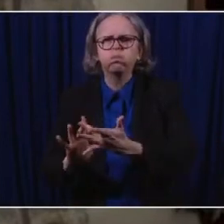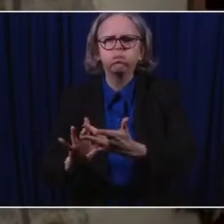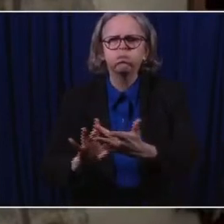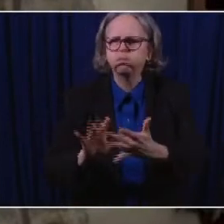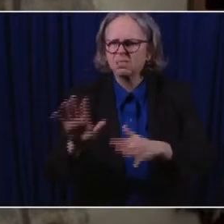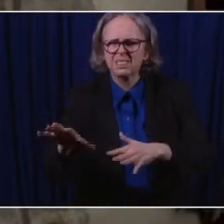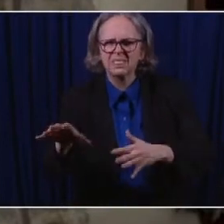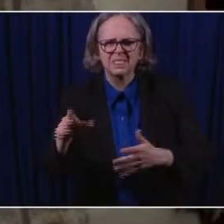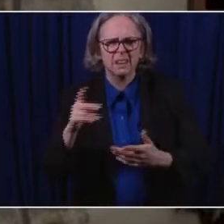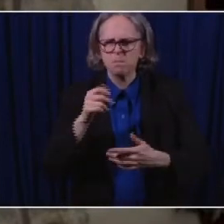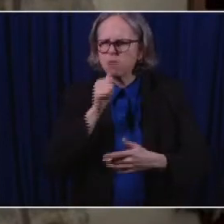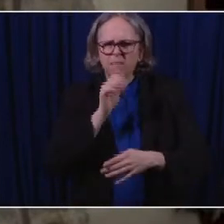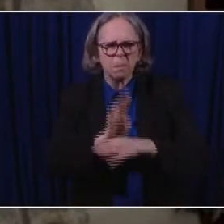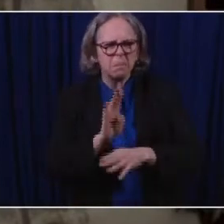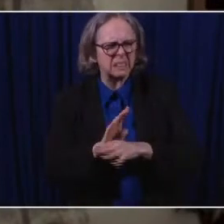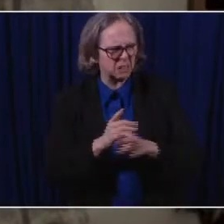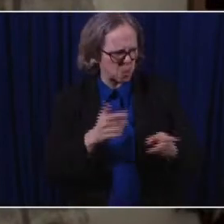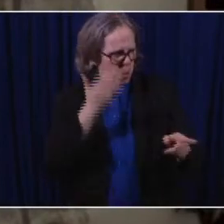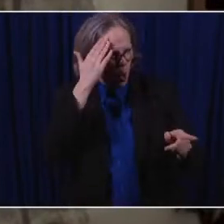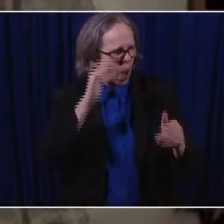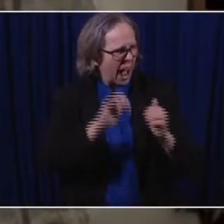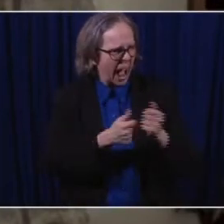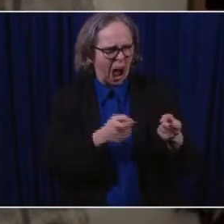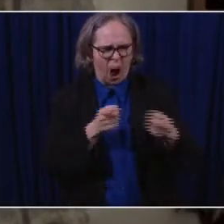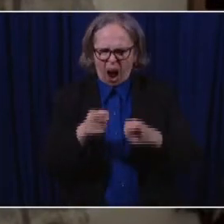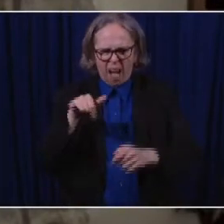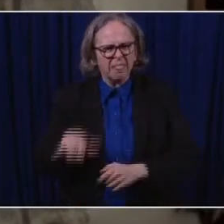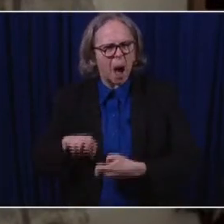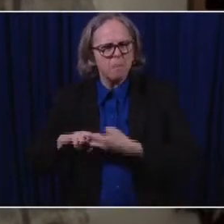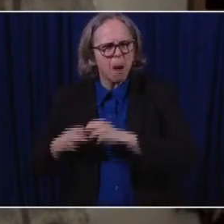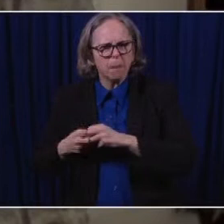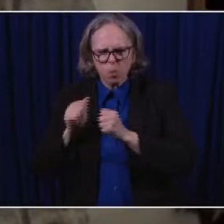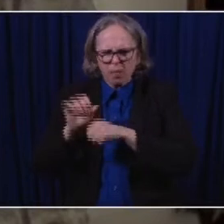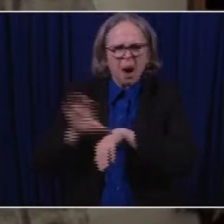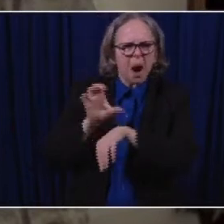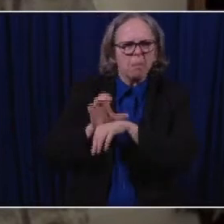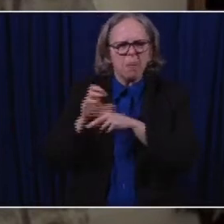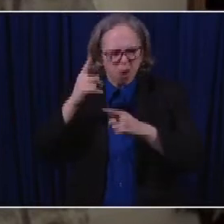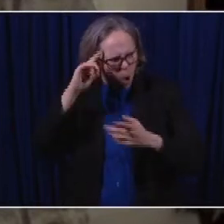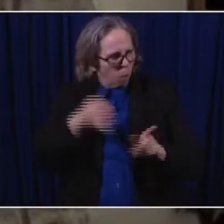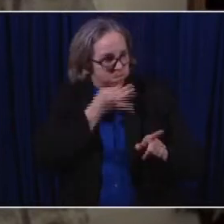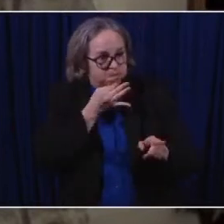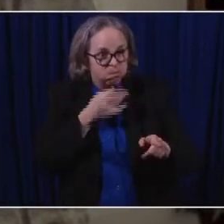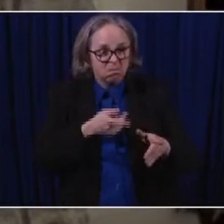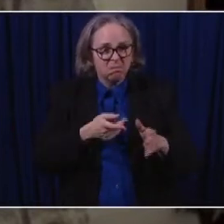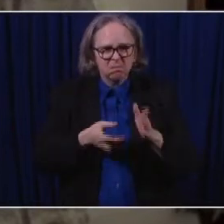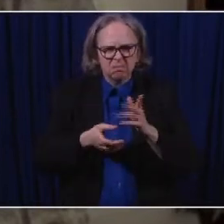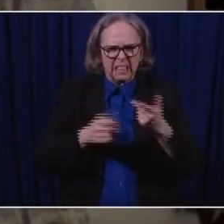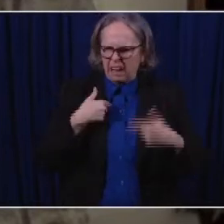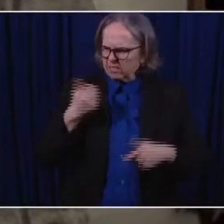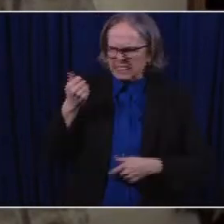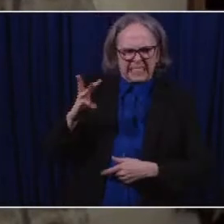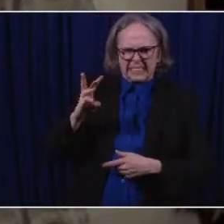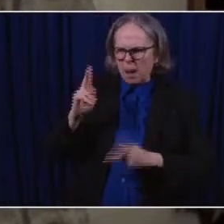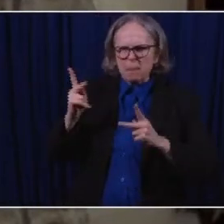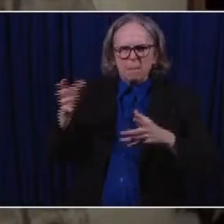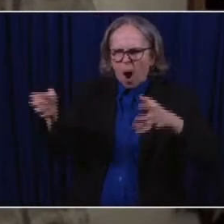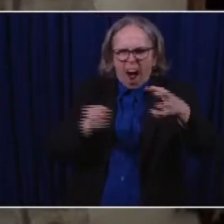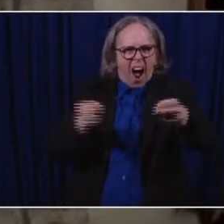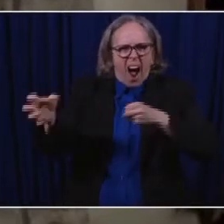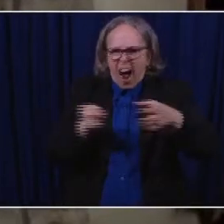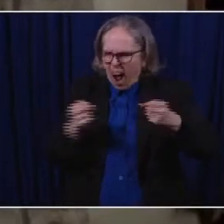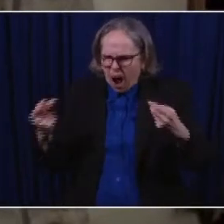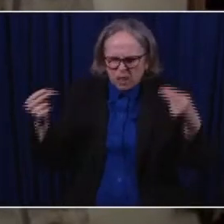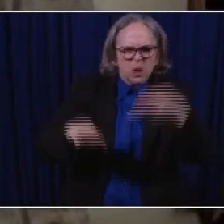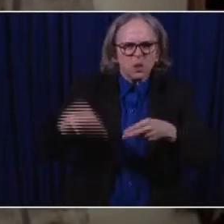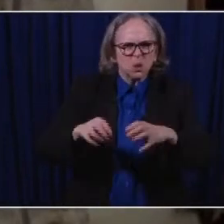problem. And we found them, and we had 16 of them. And, I think when the